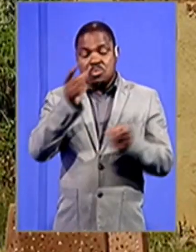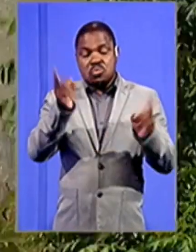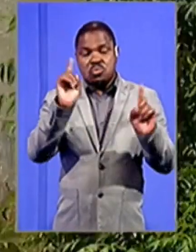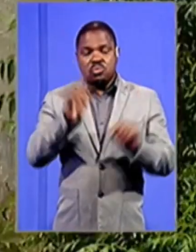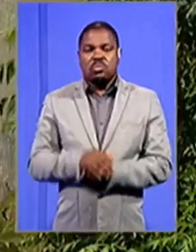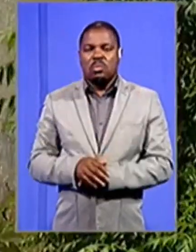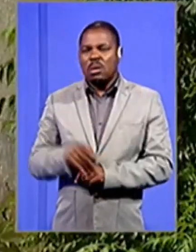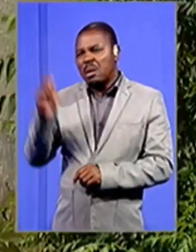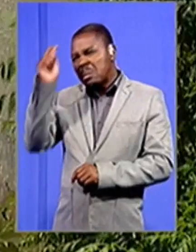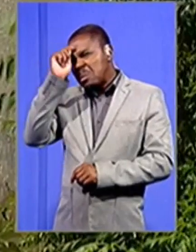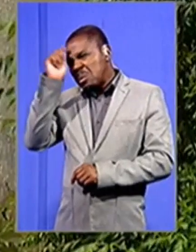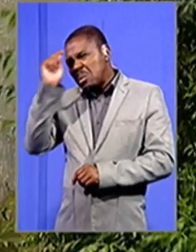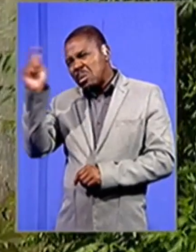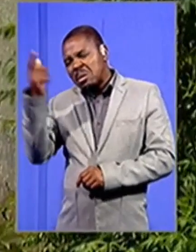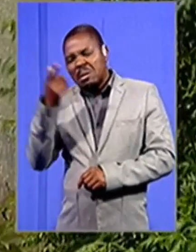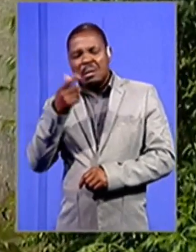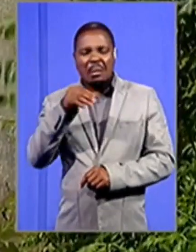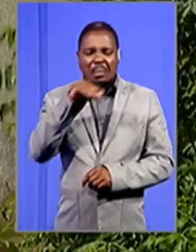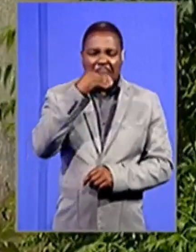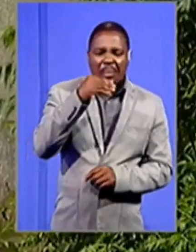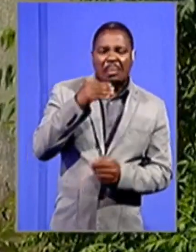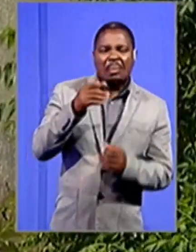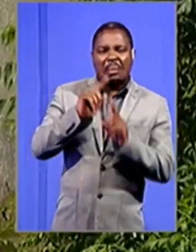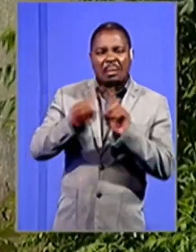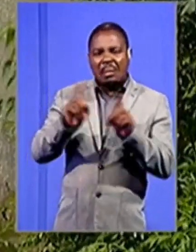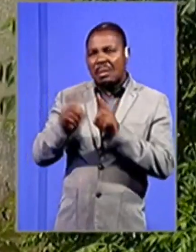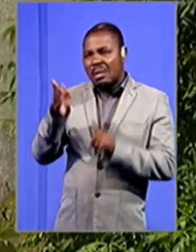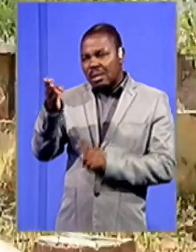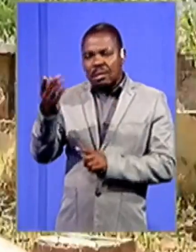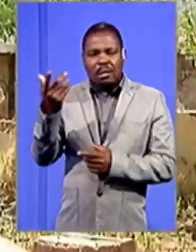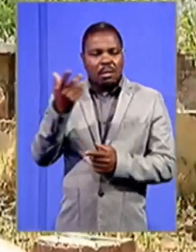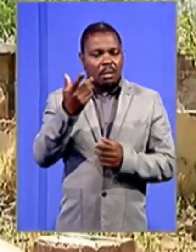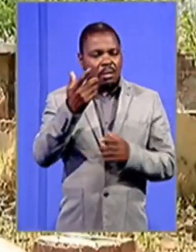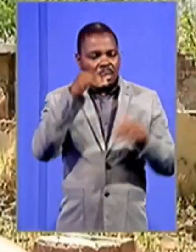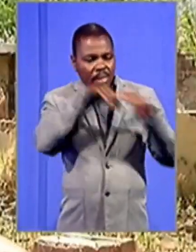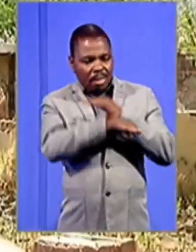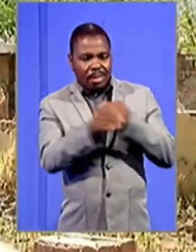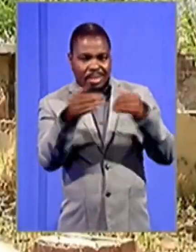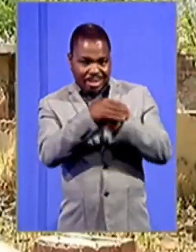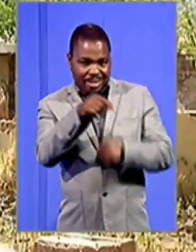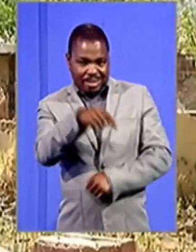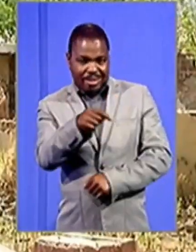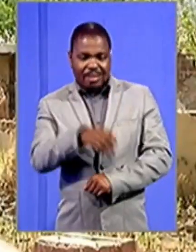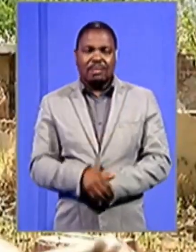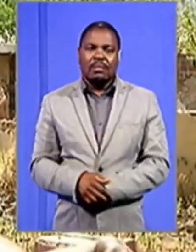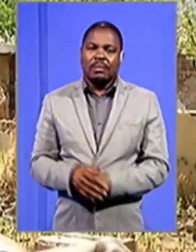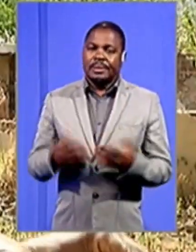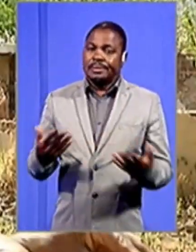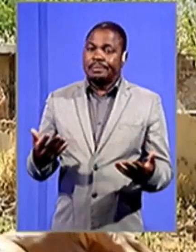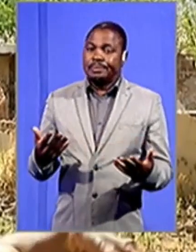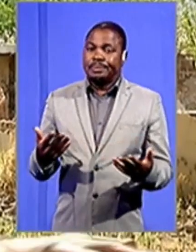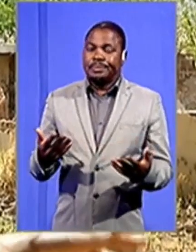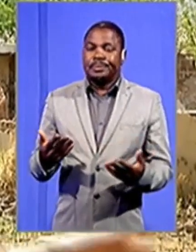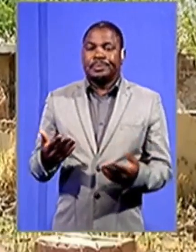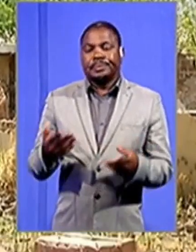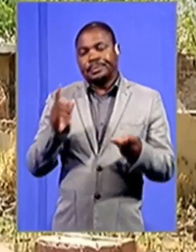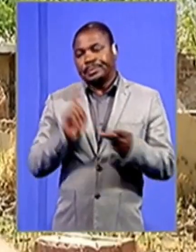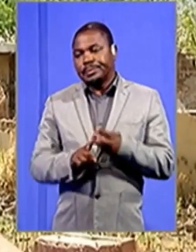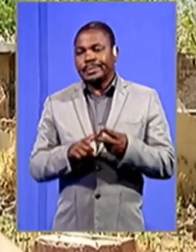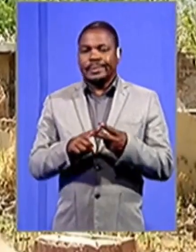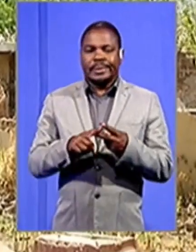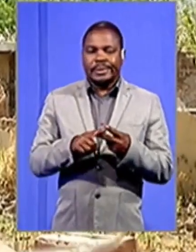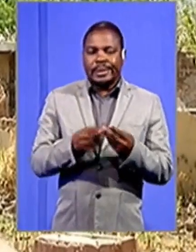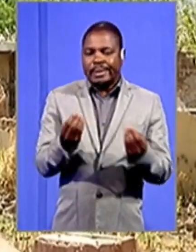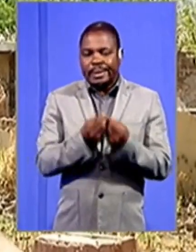Baba, Botsuba, the Lutzavanazi. K had out the Awanagam. And then the Lutzen, the